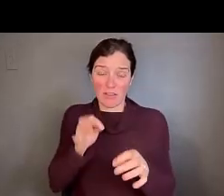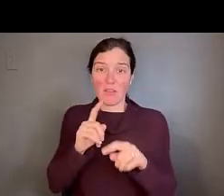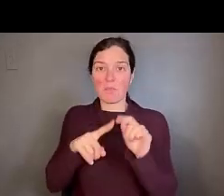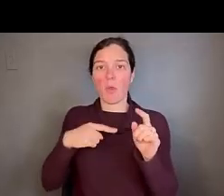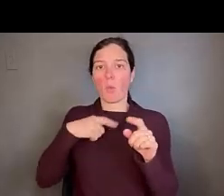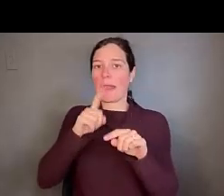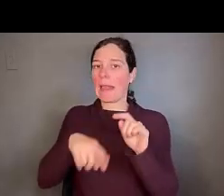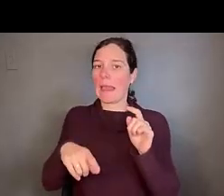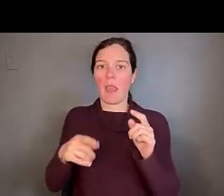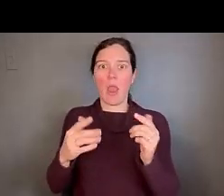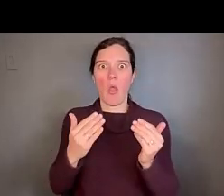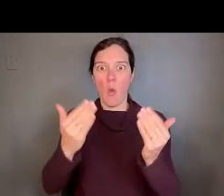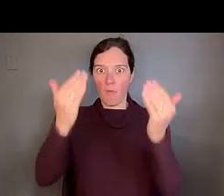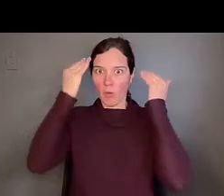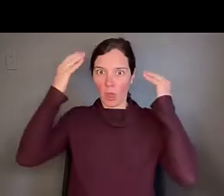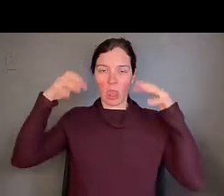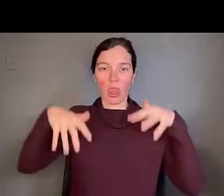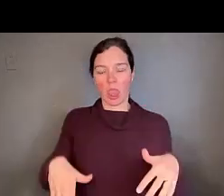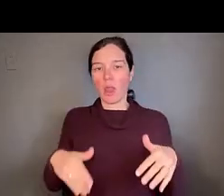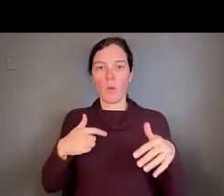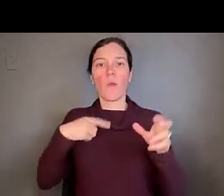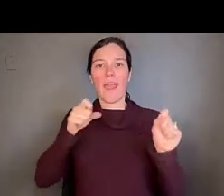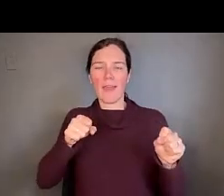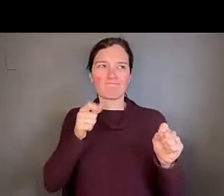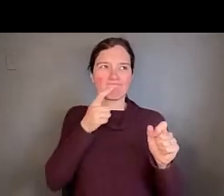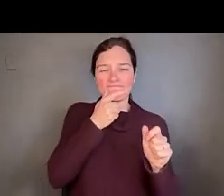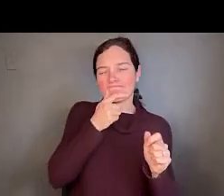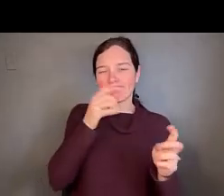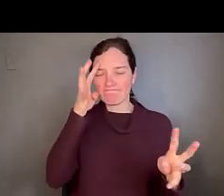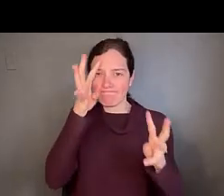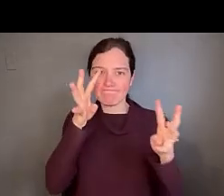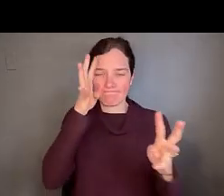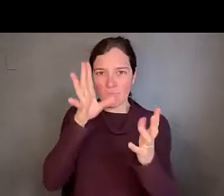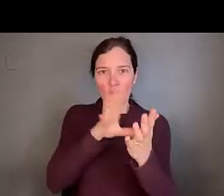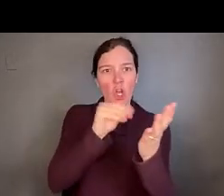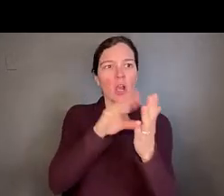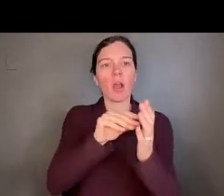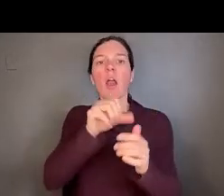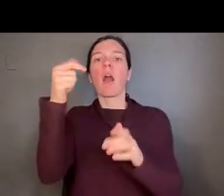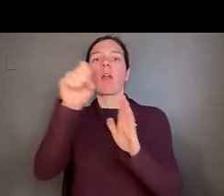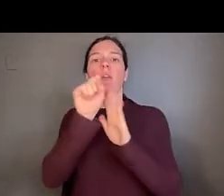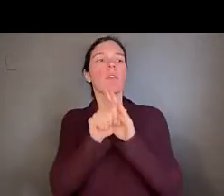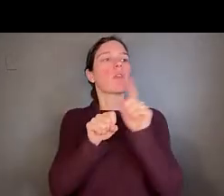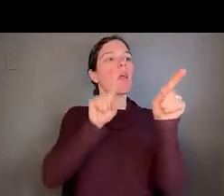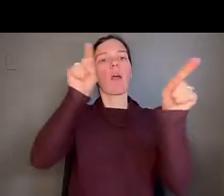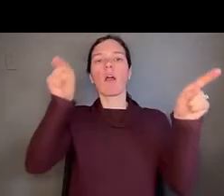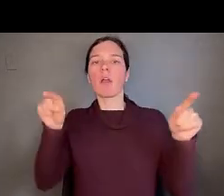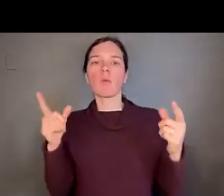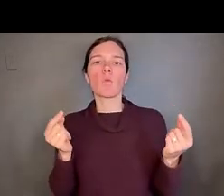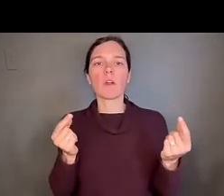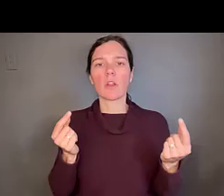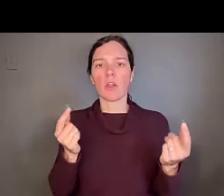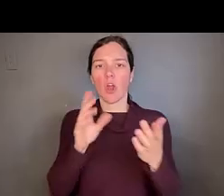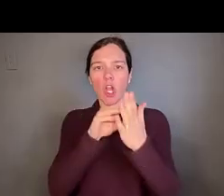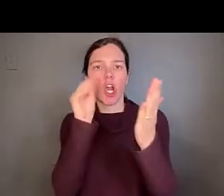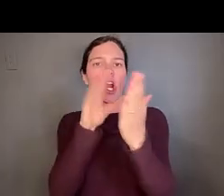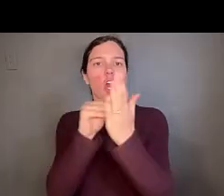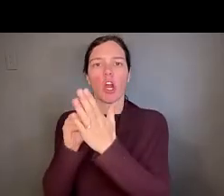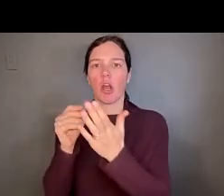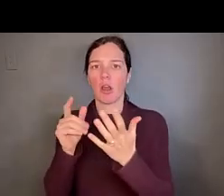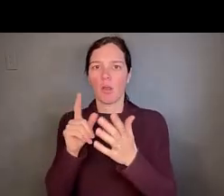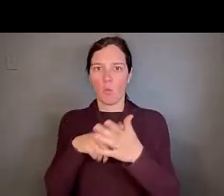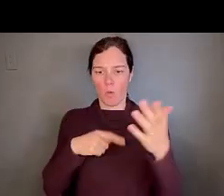that overwhelm us. We have to be creative, and we have to learn from other states, and we have to learn from other models. What can we